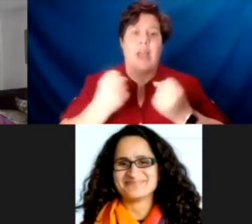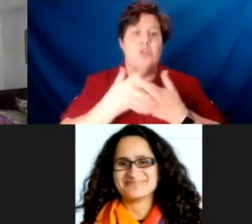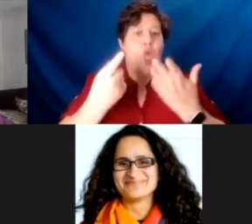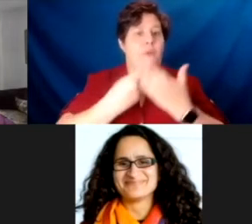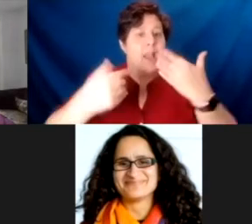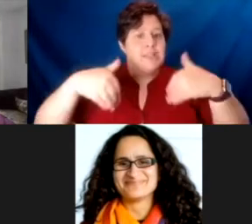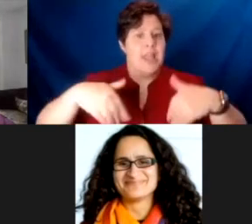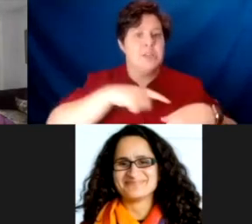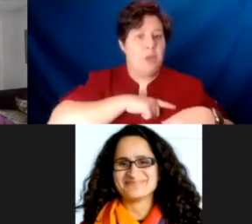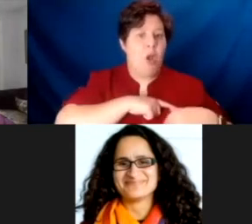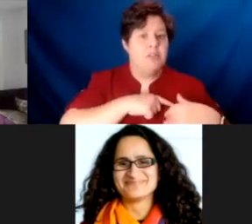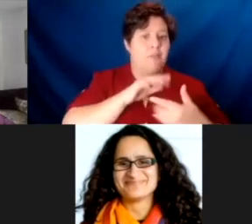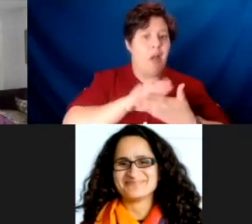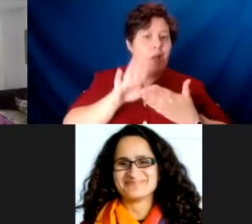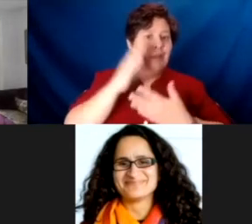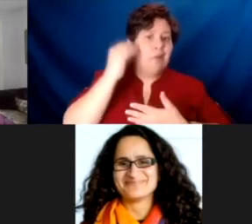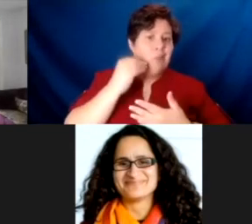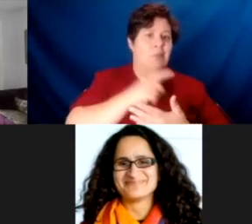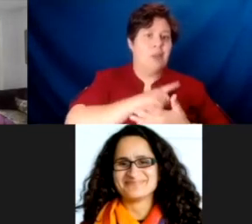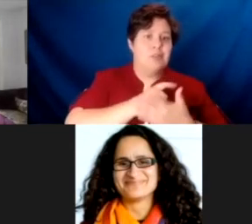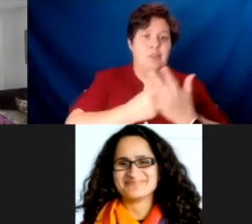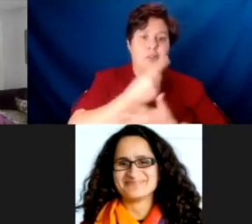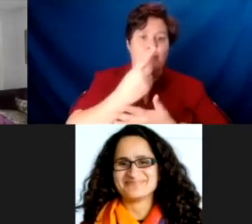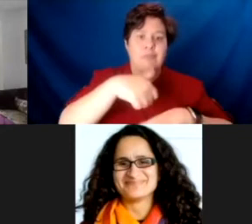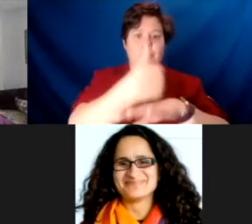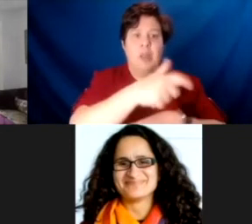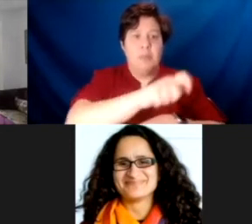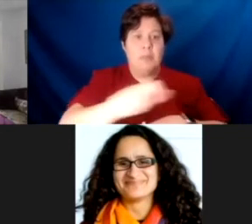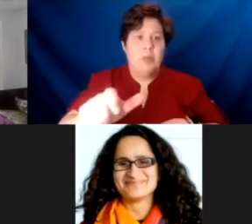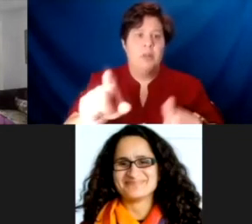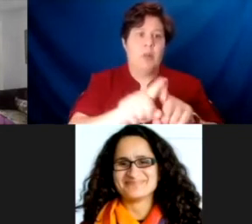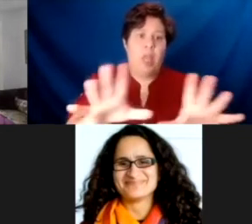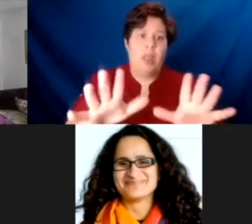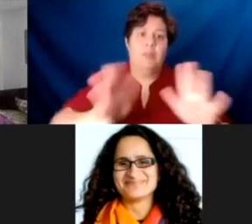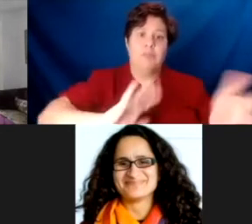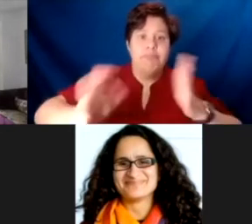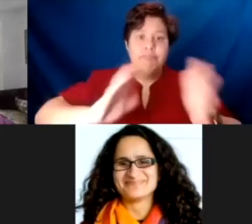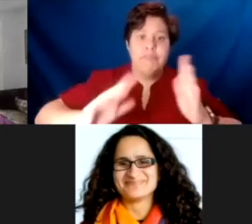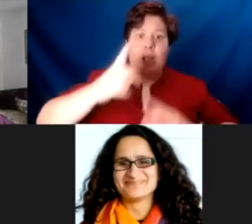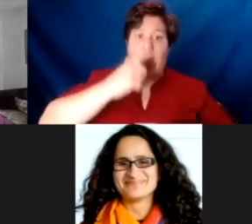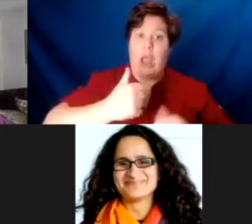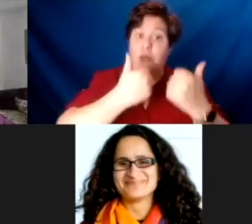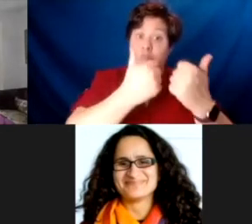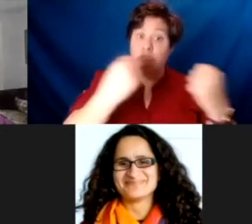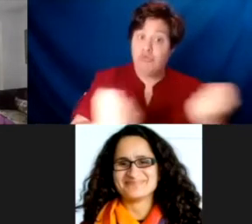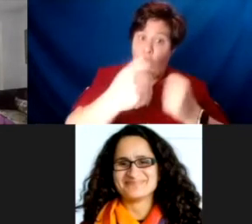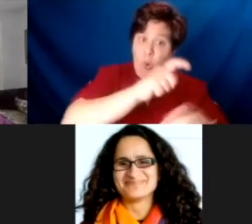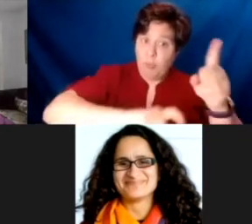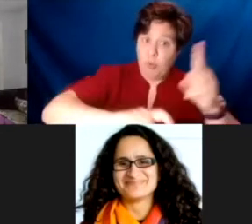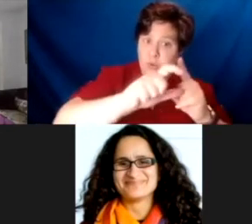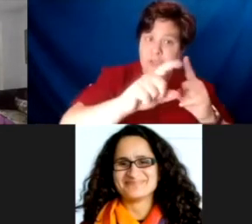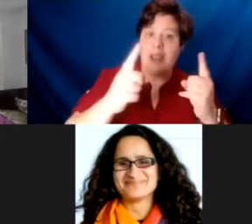because of it, because there's a lot of things laid on for people who are, do sign language, and that's a really strong kind of community,